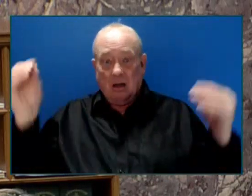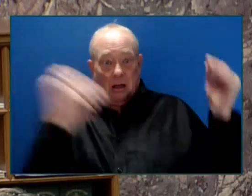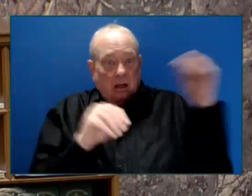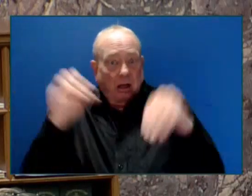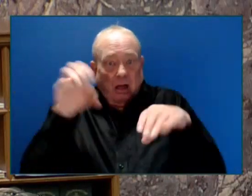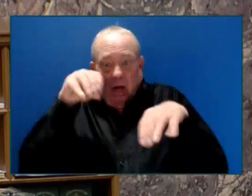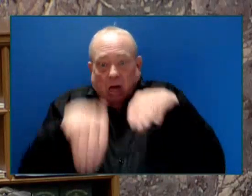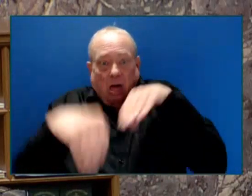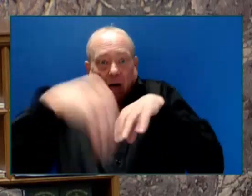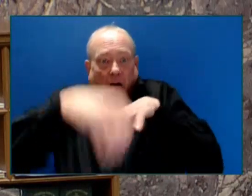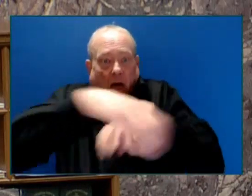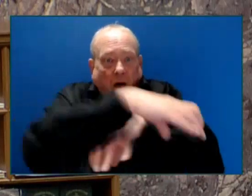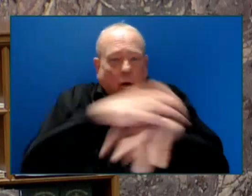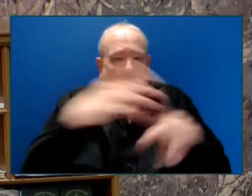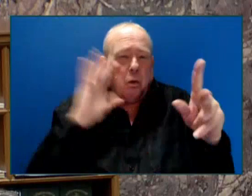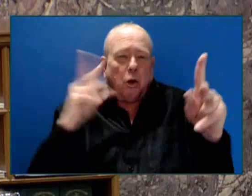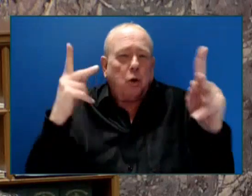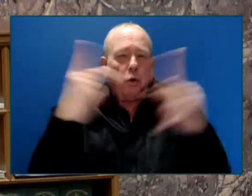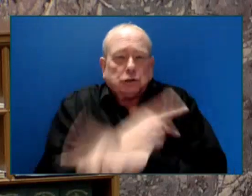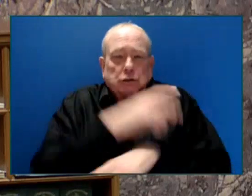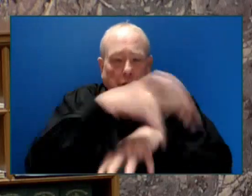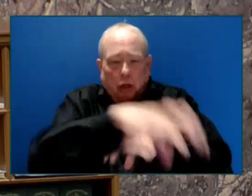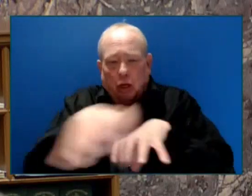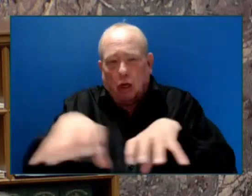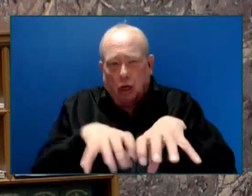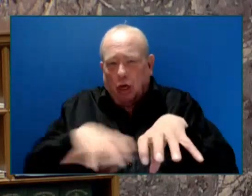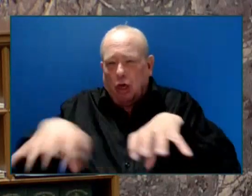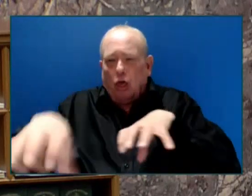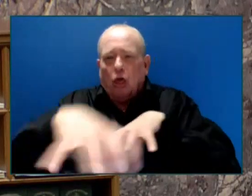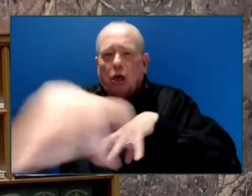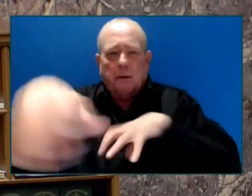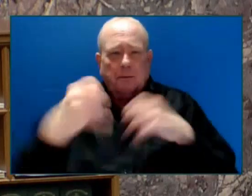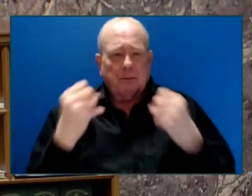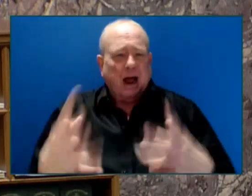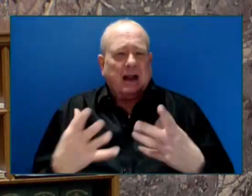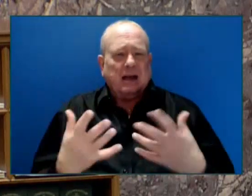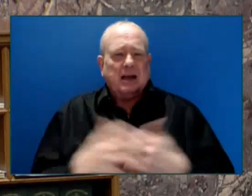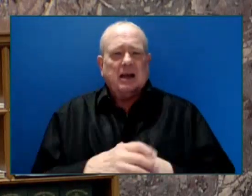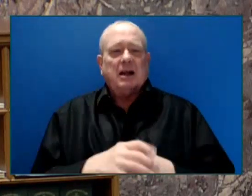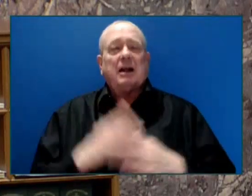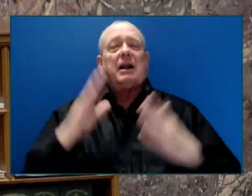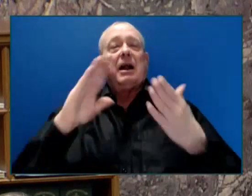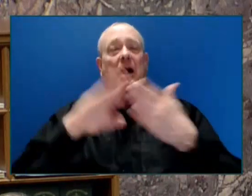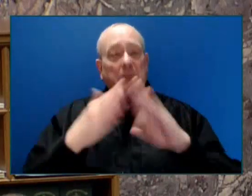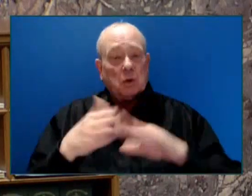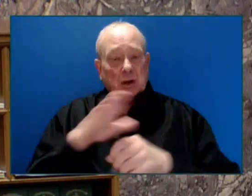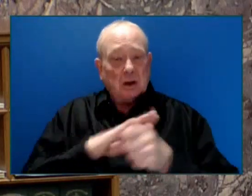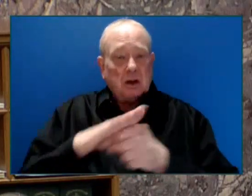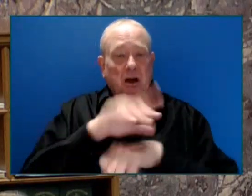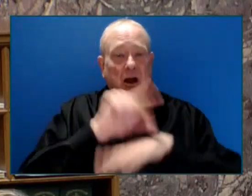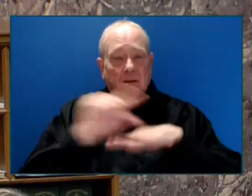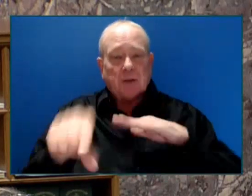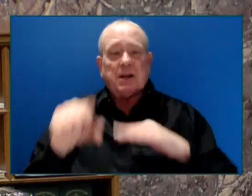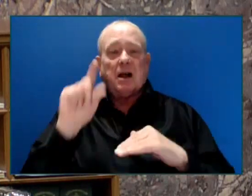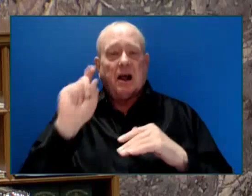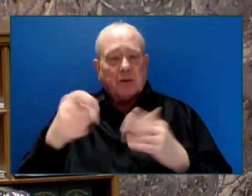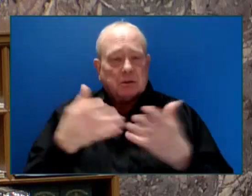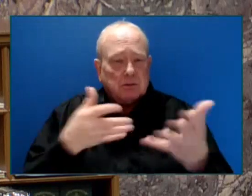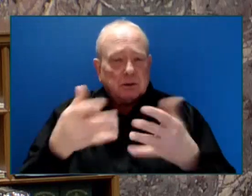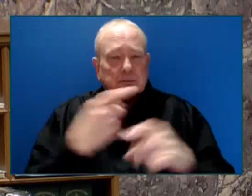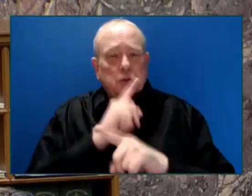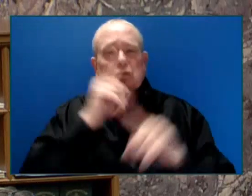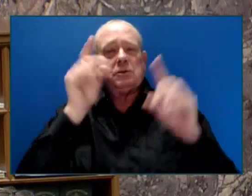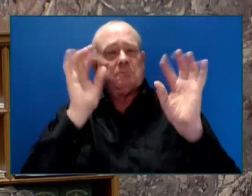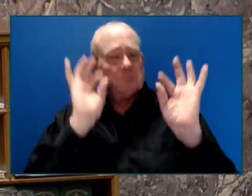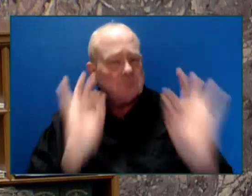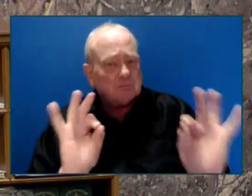want to say, instead of working with local governments and making sure that the growth and the density that we're talking about that we all agree